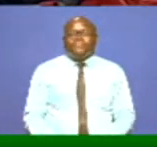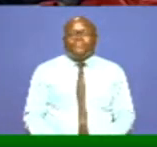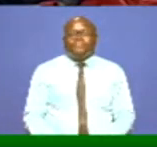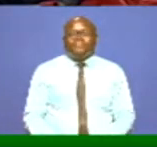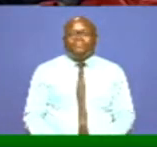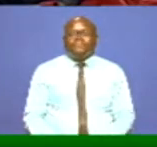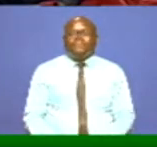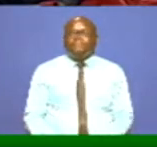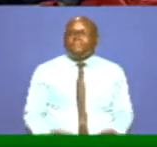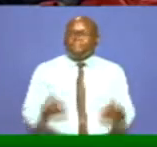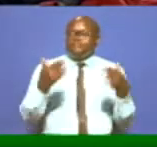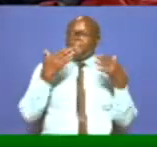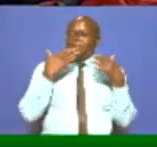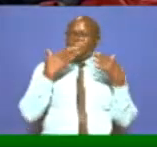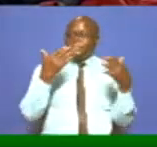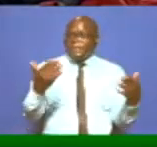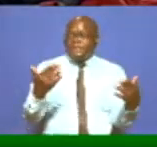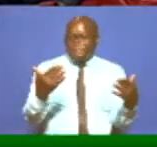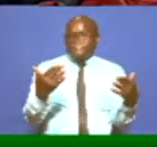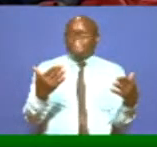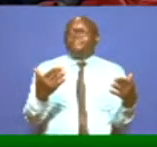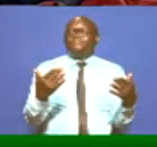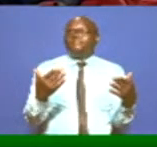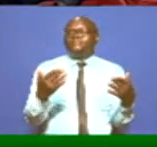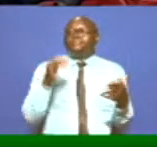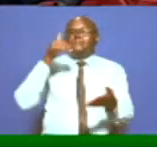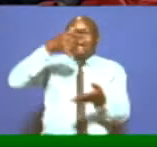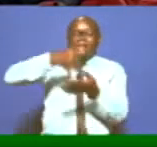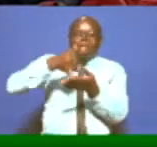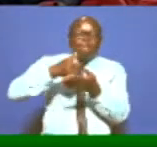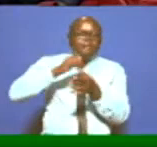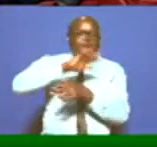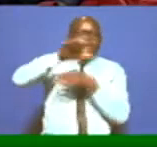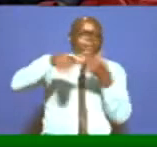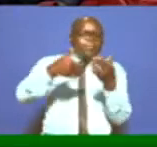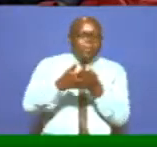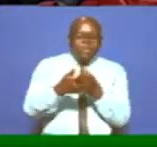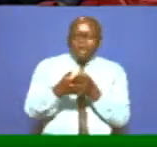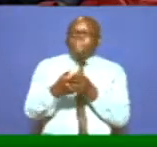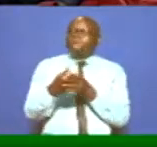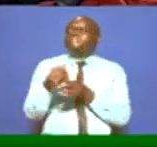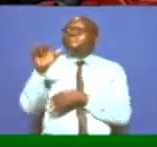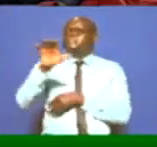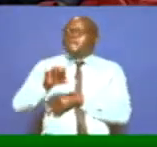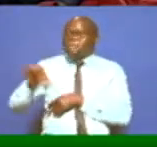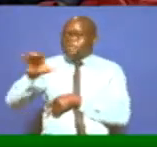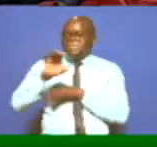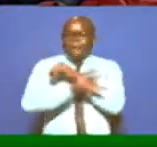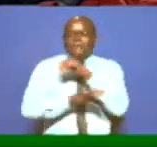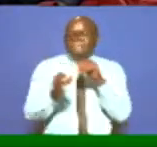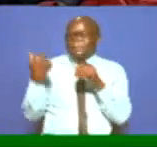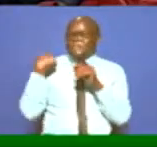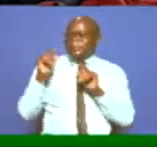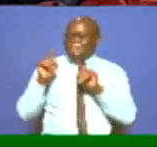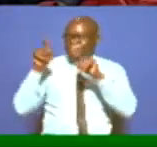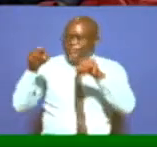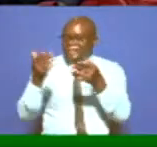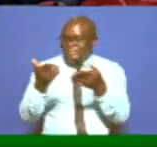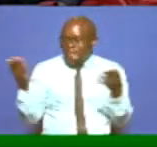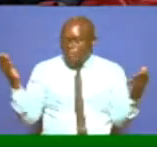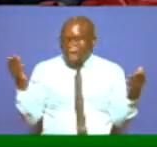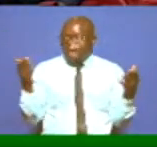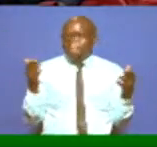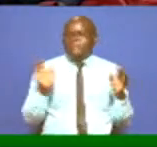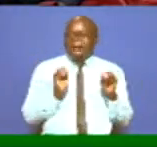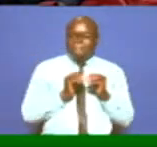Thank you, Mr. Speaker. I think the outcry cuts across the constituencies, cuts across the country. Yesterday, I was in a place called Songoloi, and even if you're doing a meeting